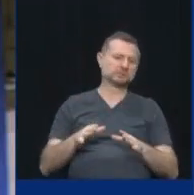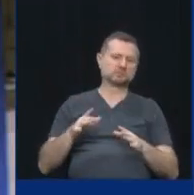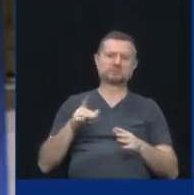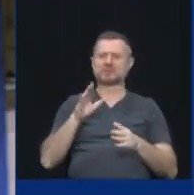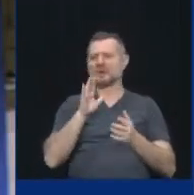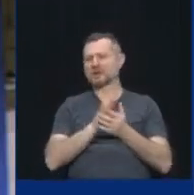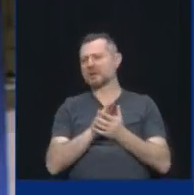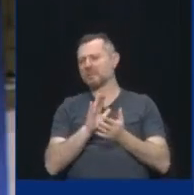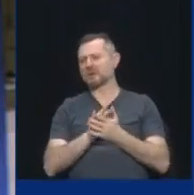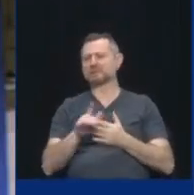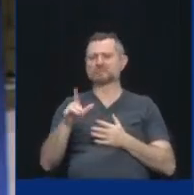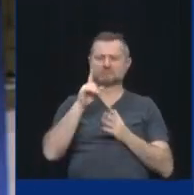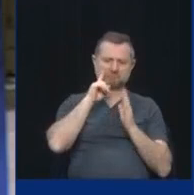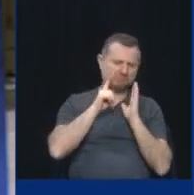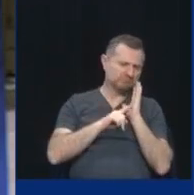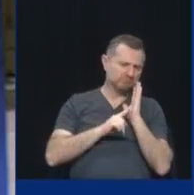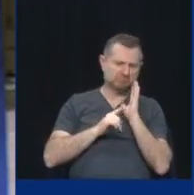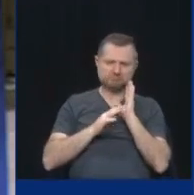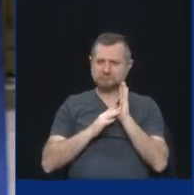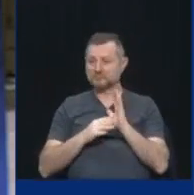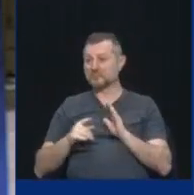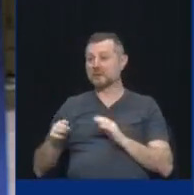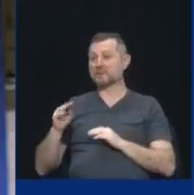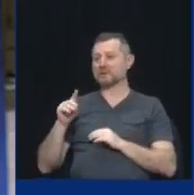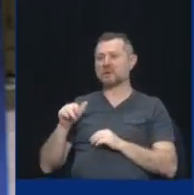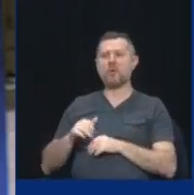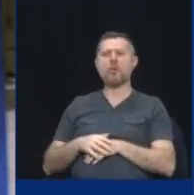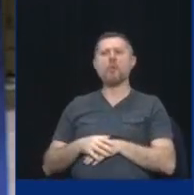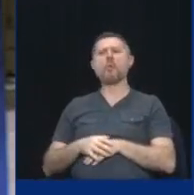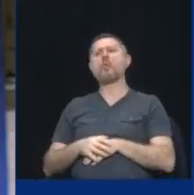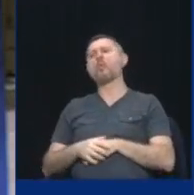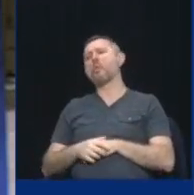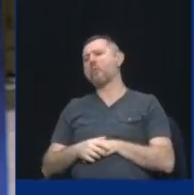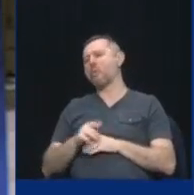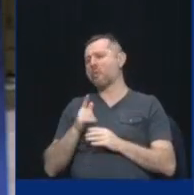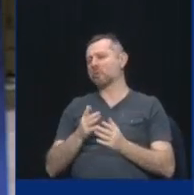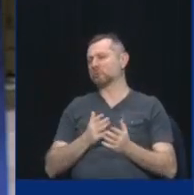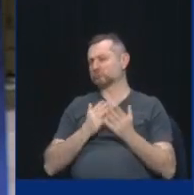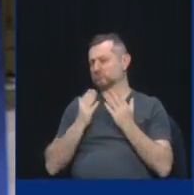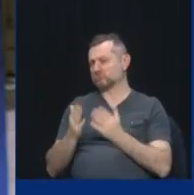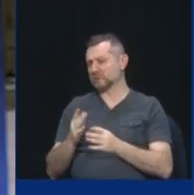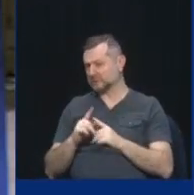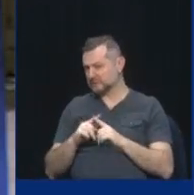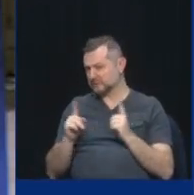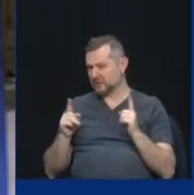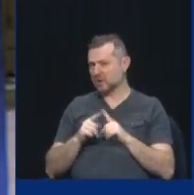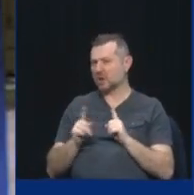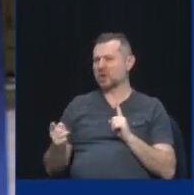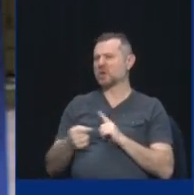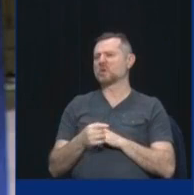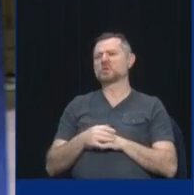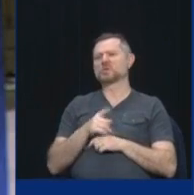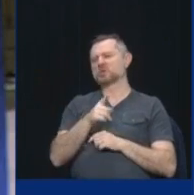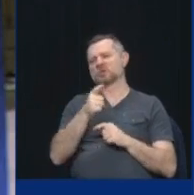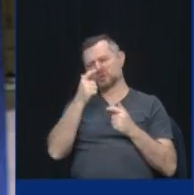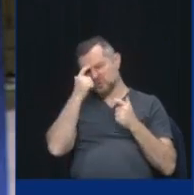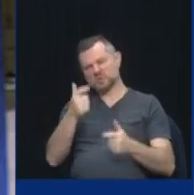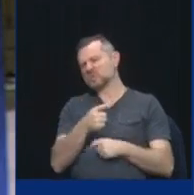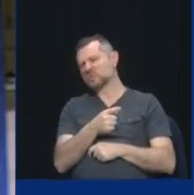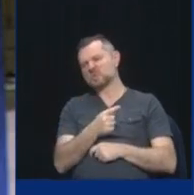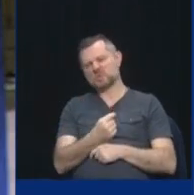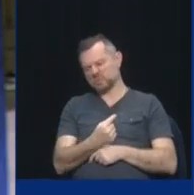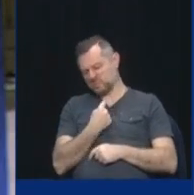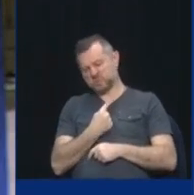study. The MTA said, "Oh, you're suggesting an alternative to us. How dare you question the